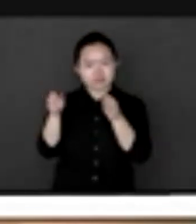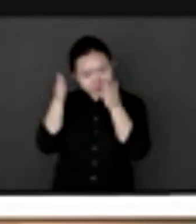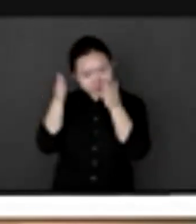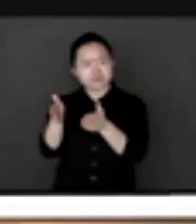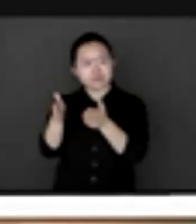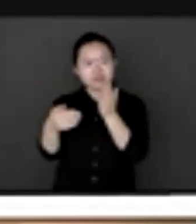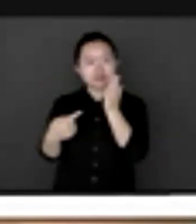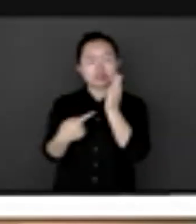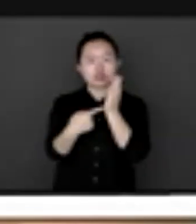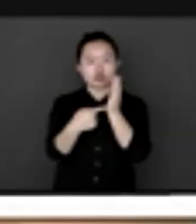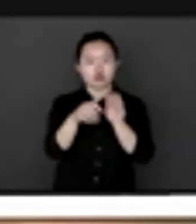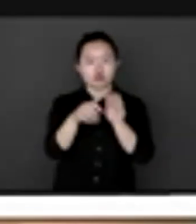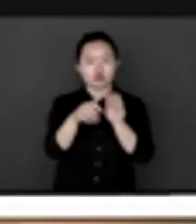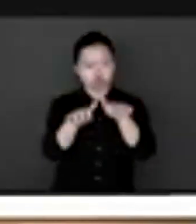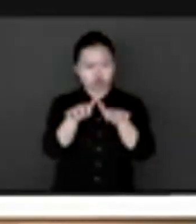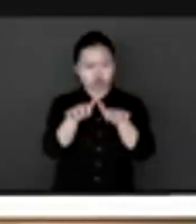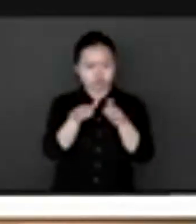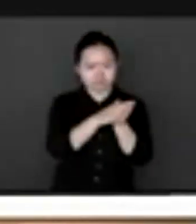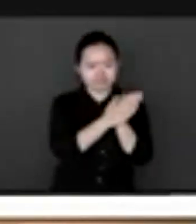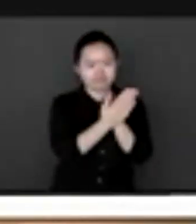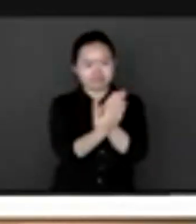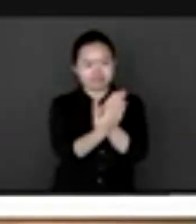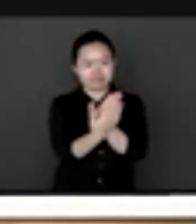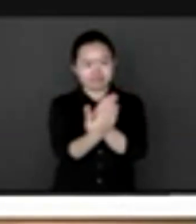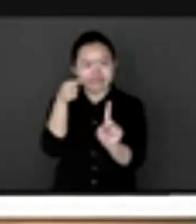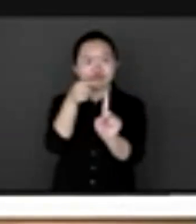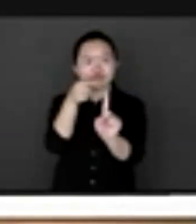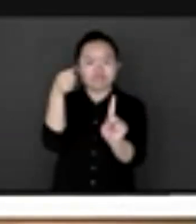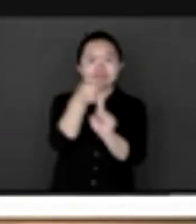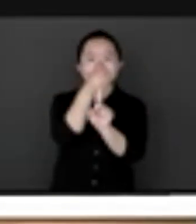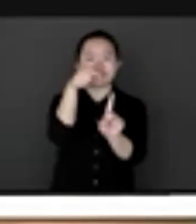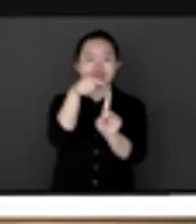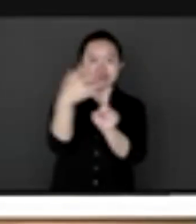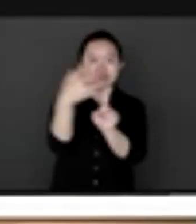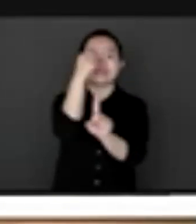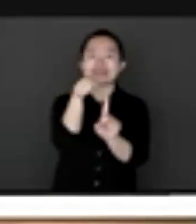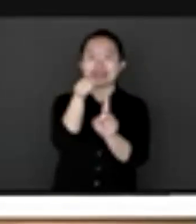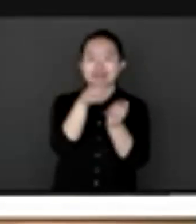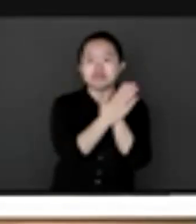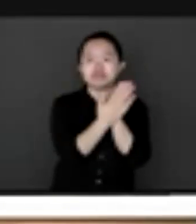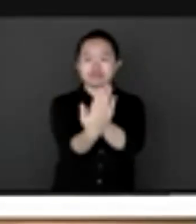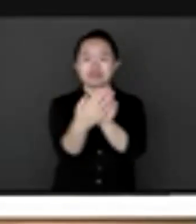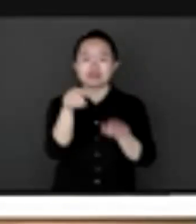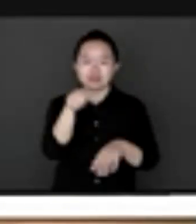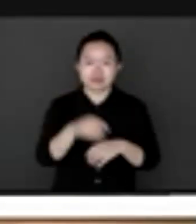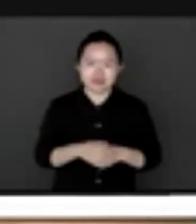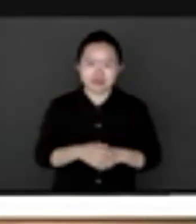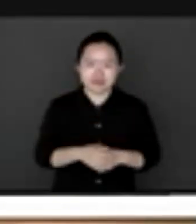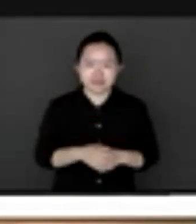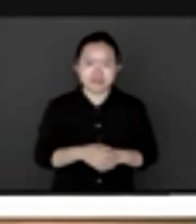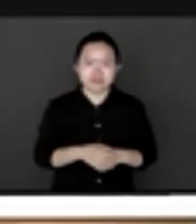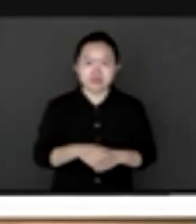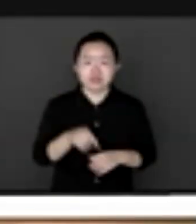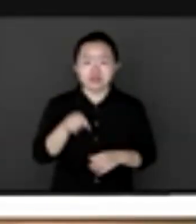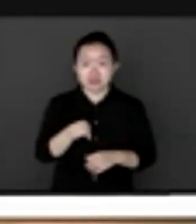ministry pushing for this, but the University of Vienna actually also actively engaged in creating such a role. And then, you know, we